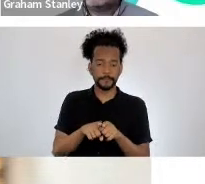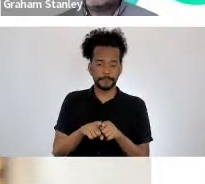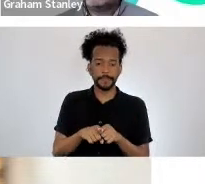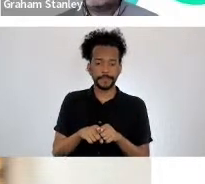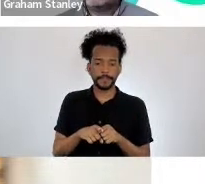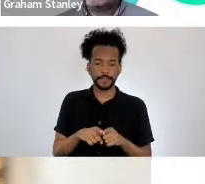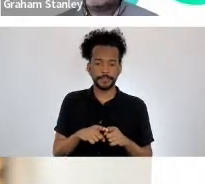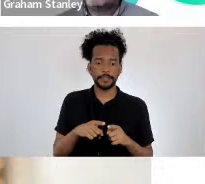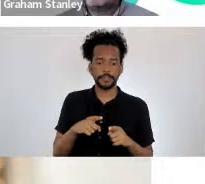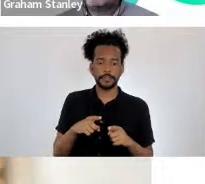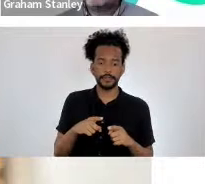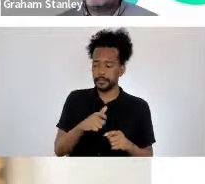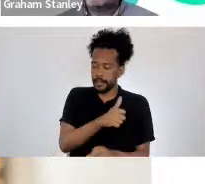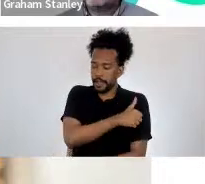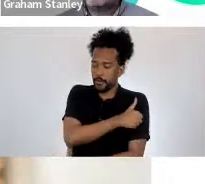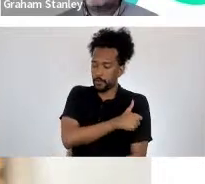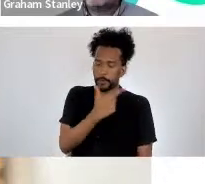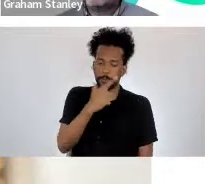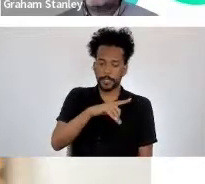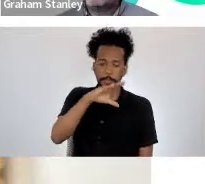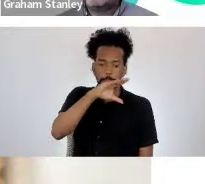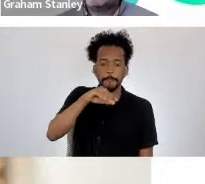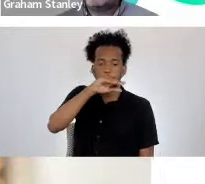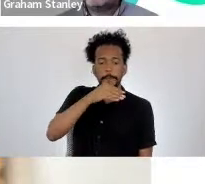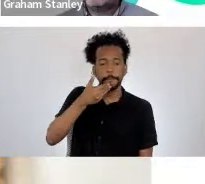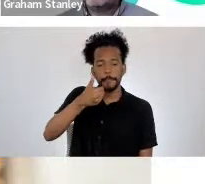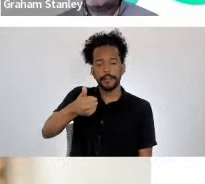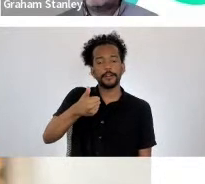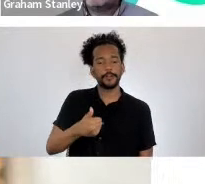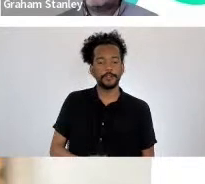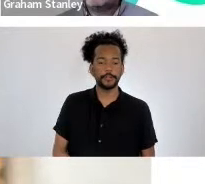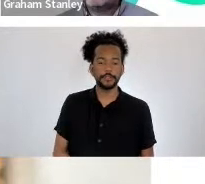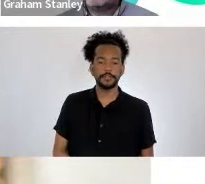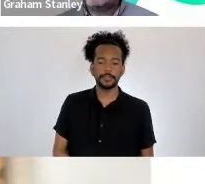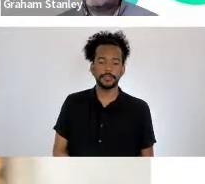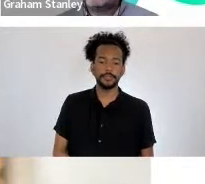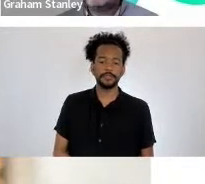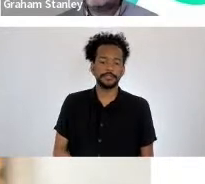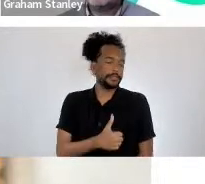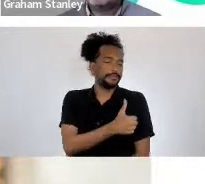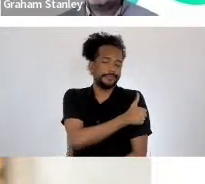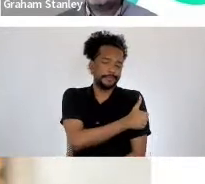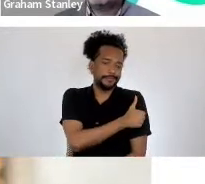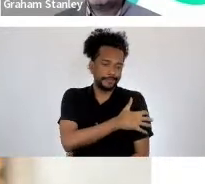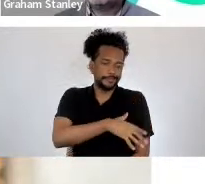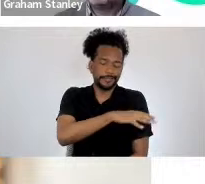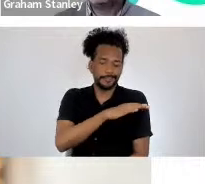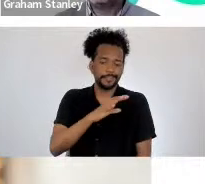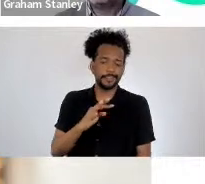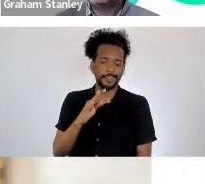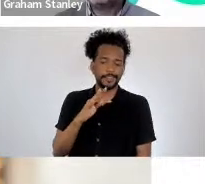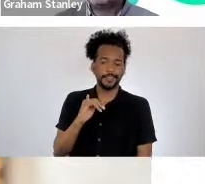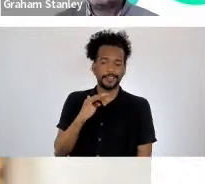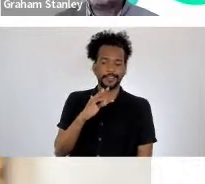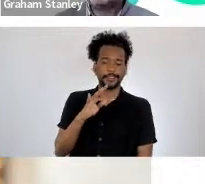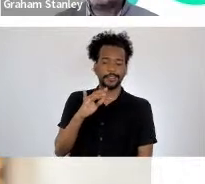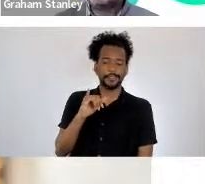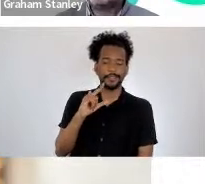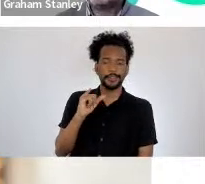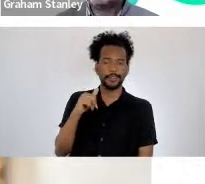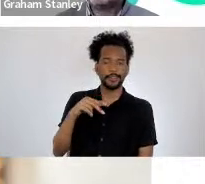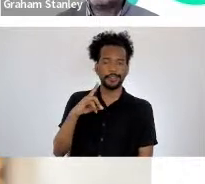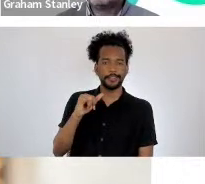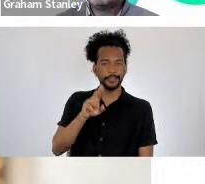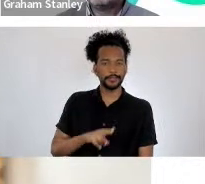pronunciation. For instance, a study with Taiwanese learners found that the use of AI in helping with